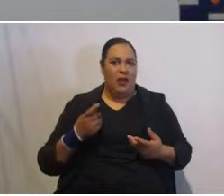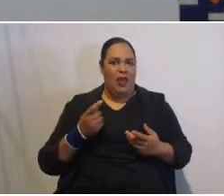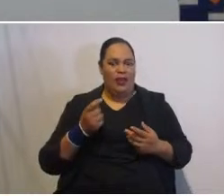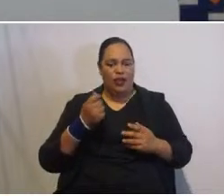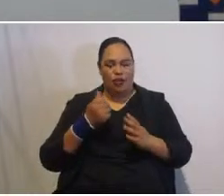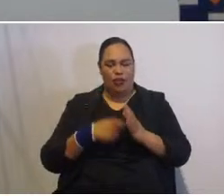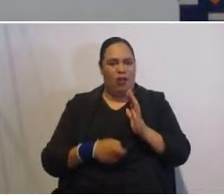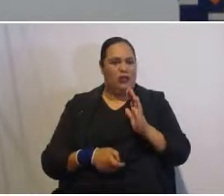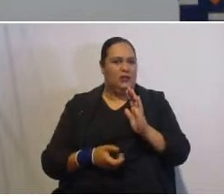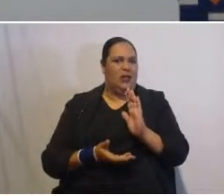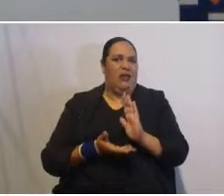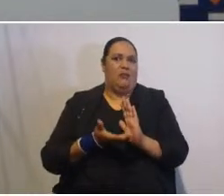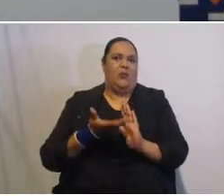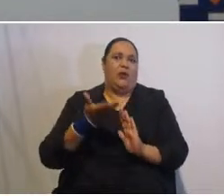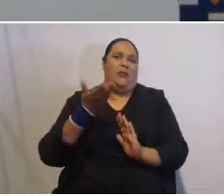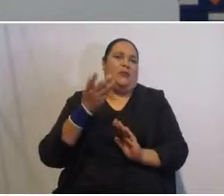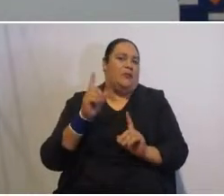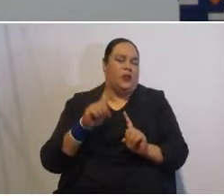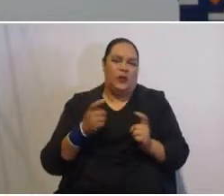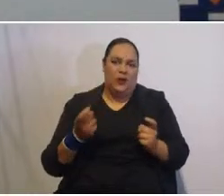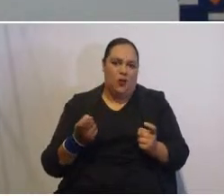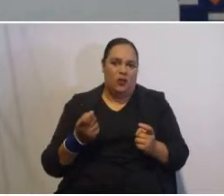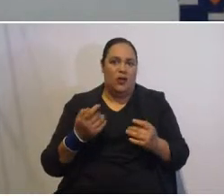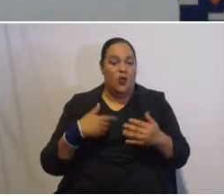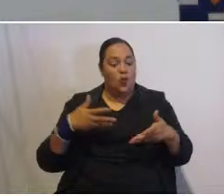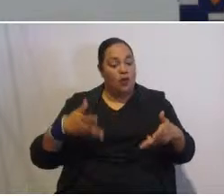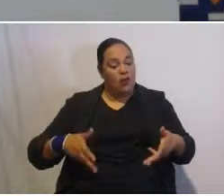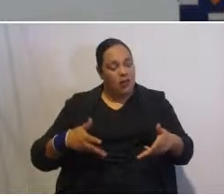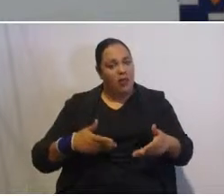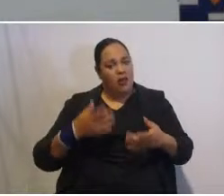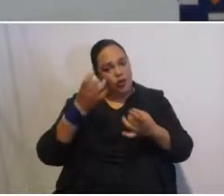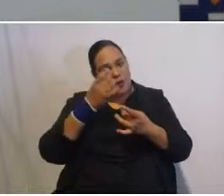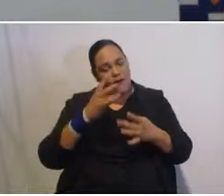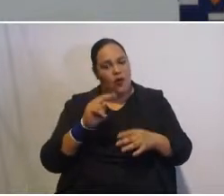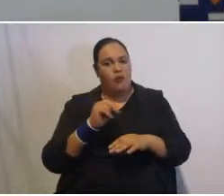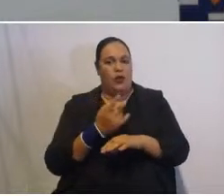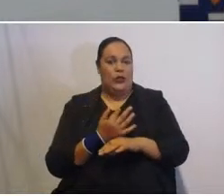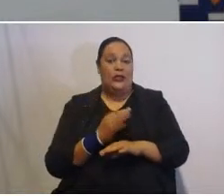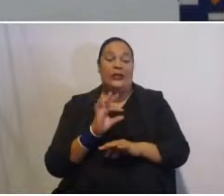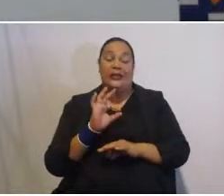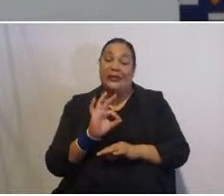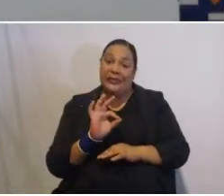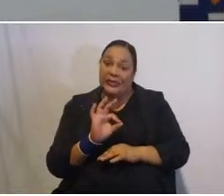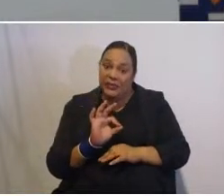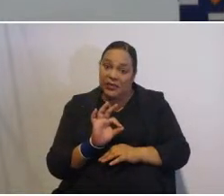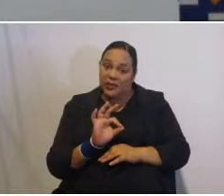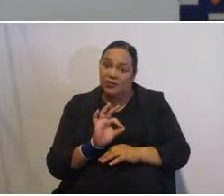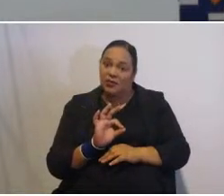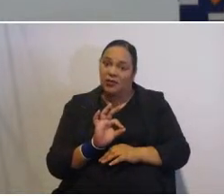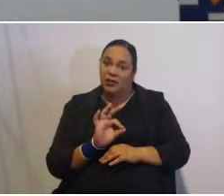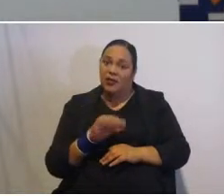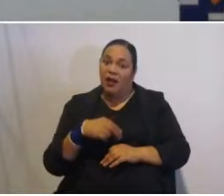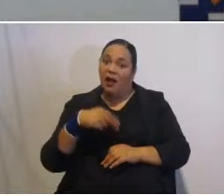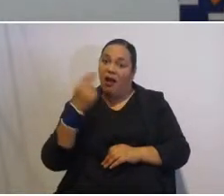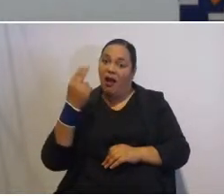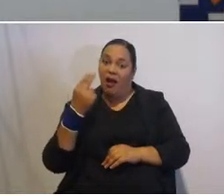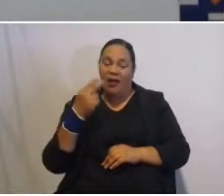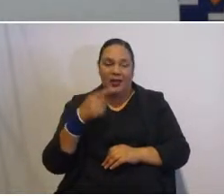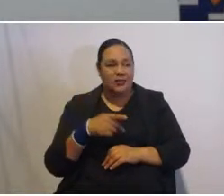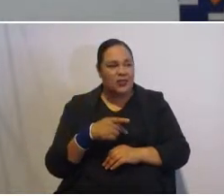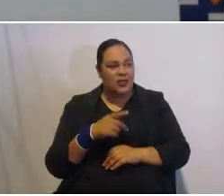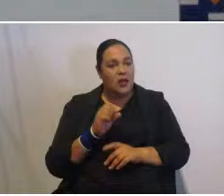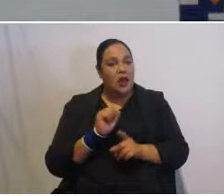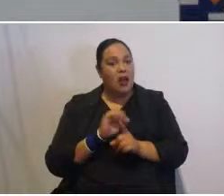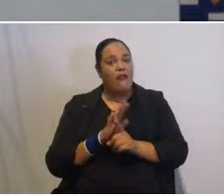cost. We're here today to tell NESA that these hikes, they don't just